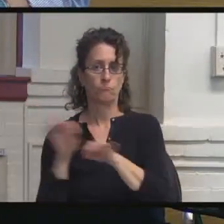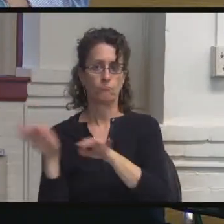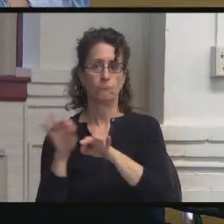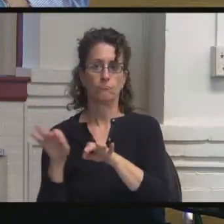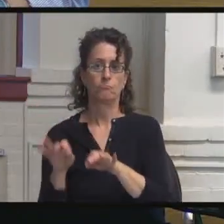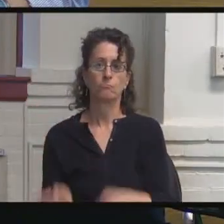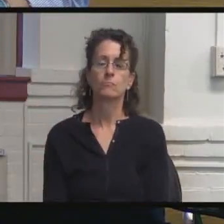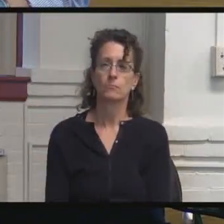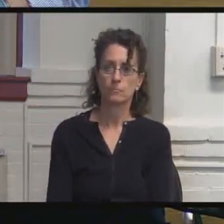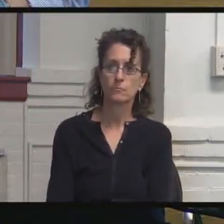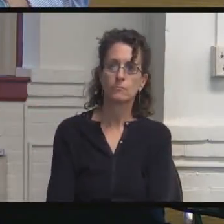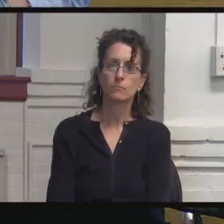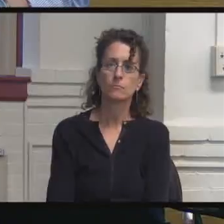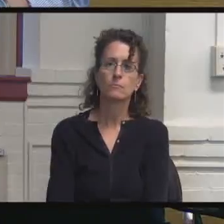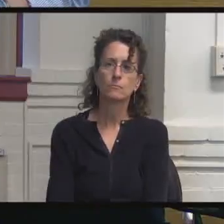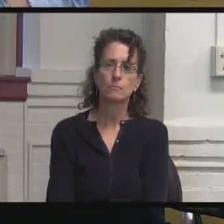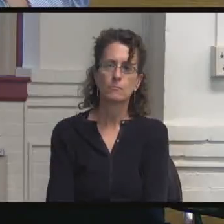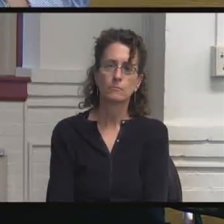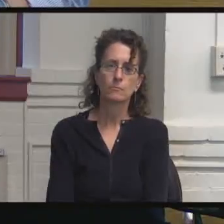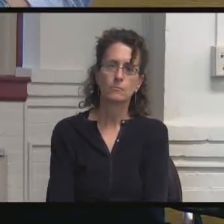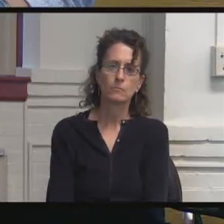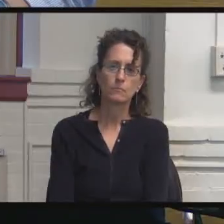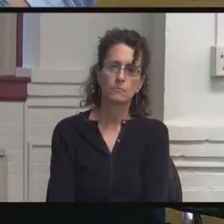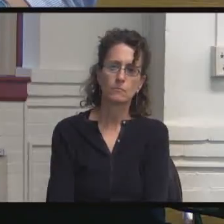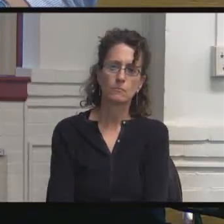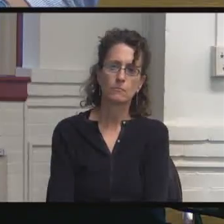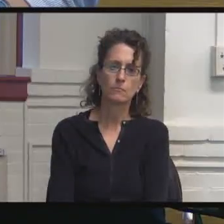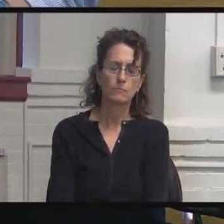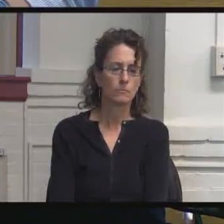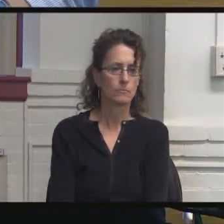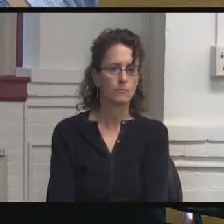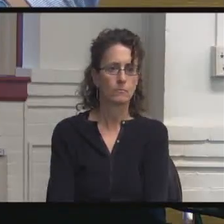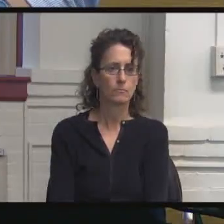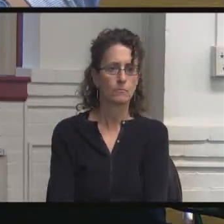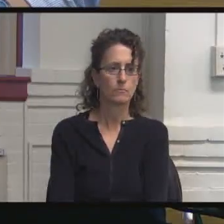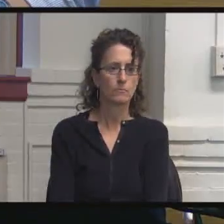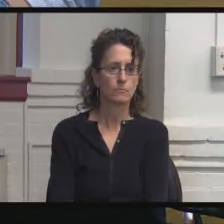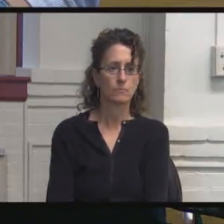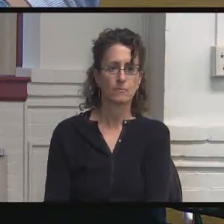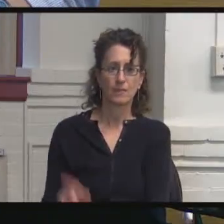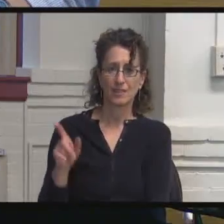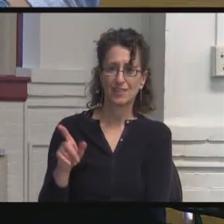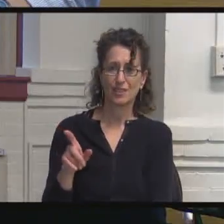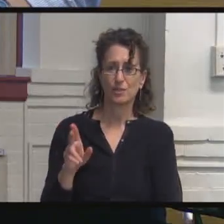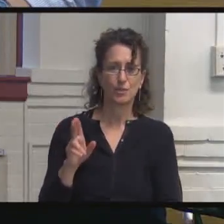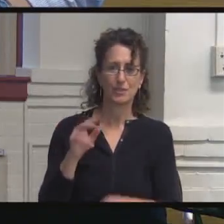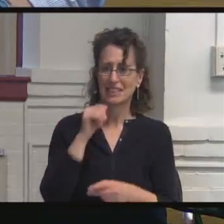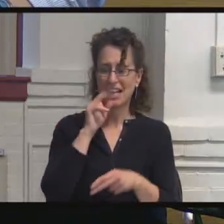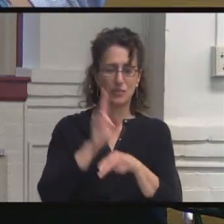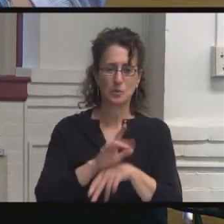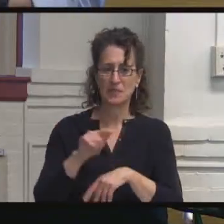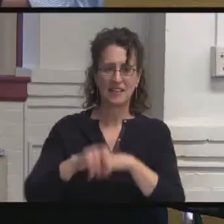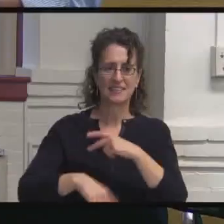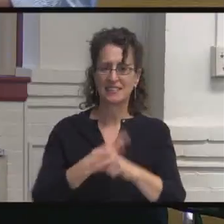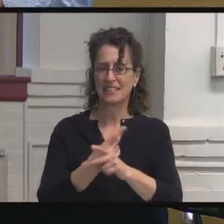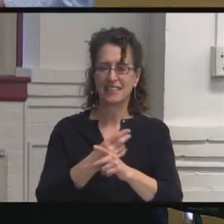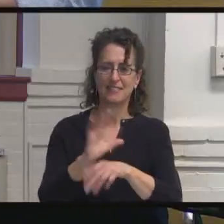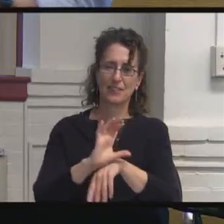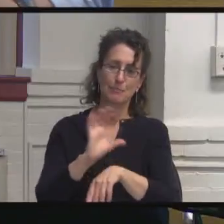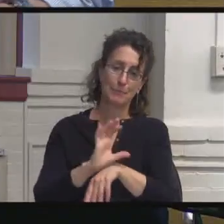the only penalty that I see here is that you're an Apple user, right? Yes. So it are may be a little